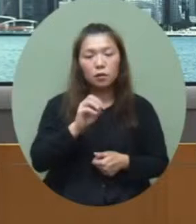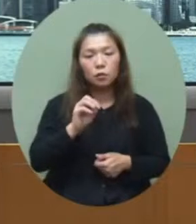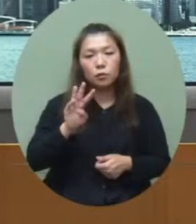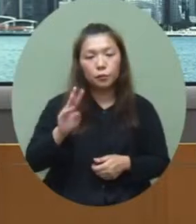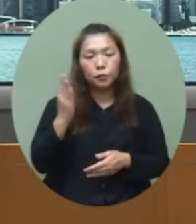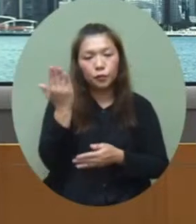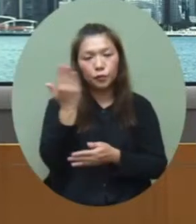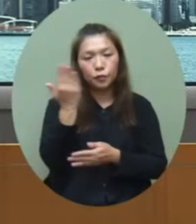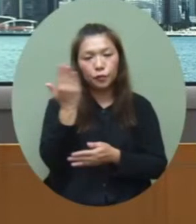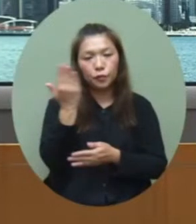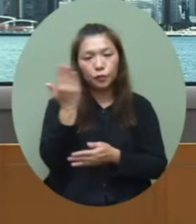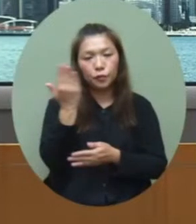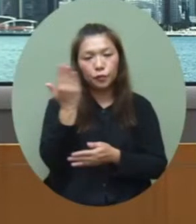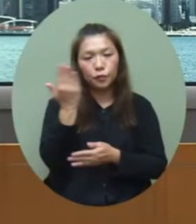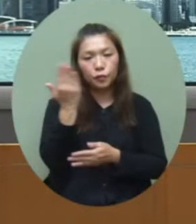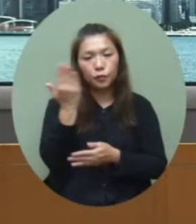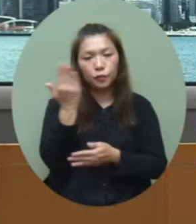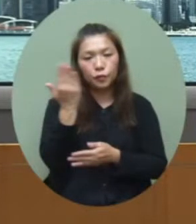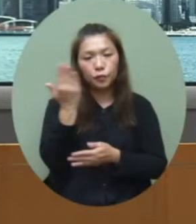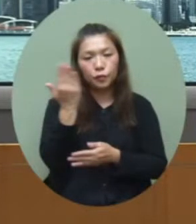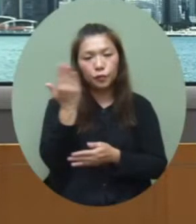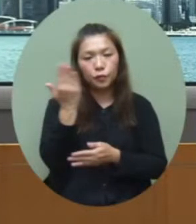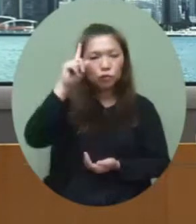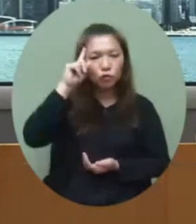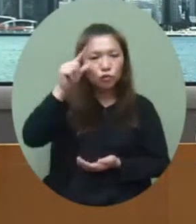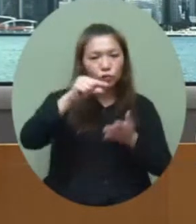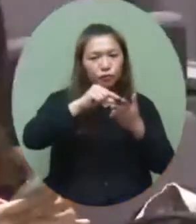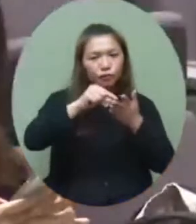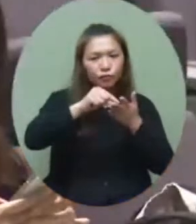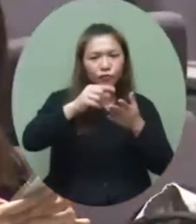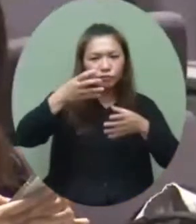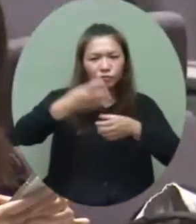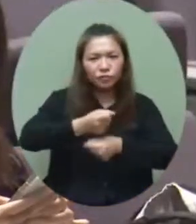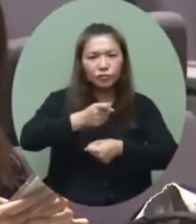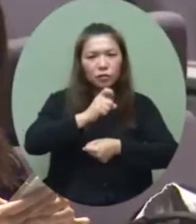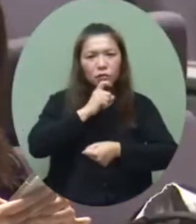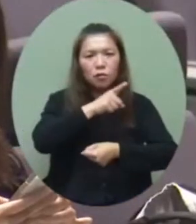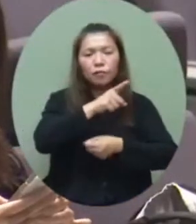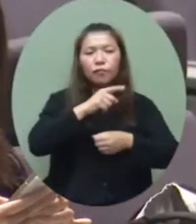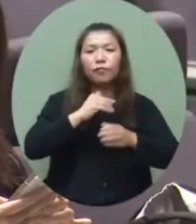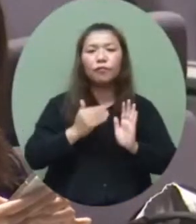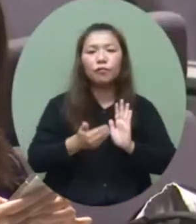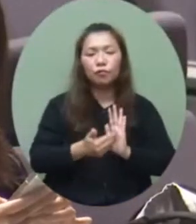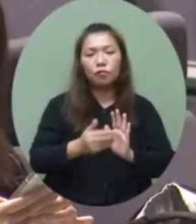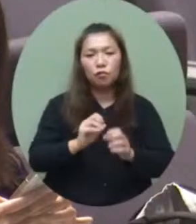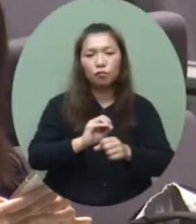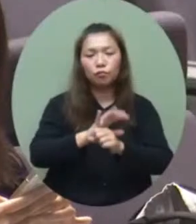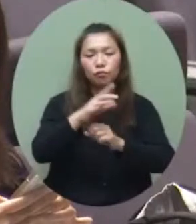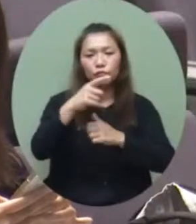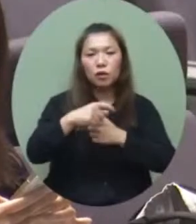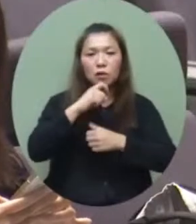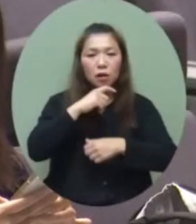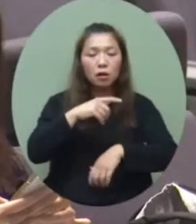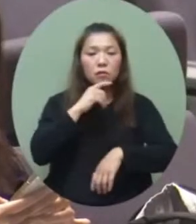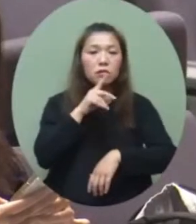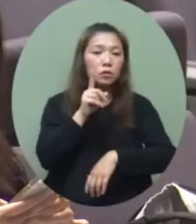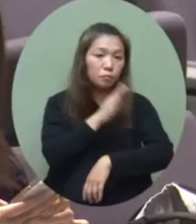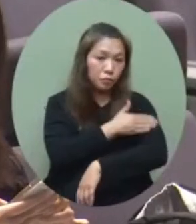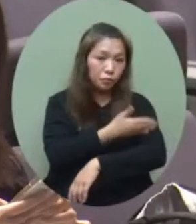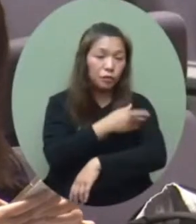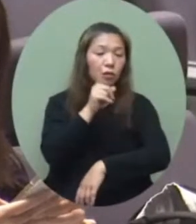I'm from Now TV. The government plans to strengthen the